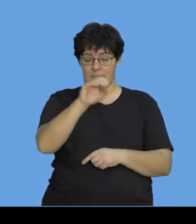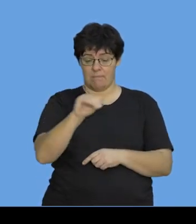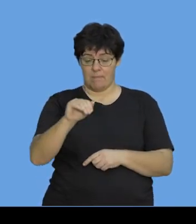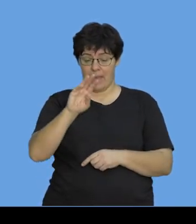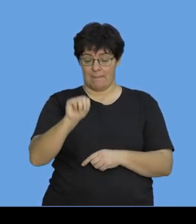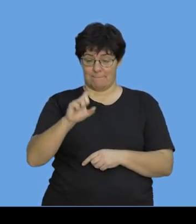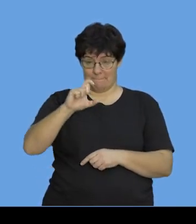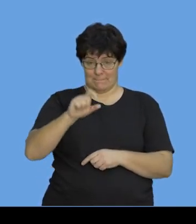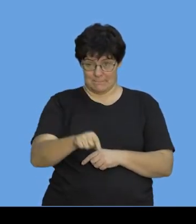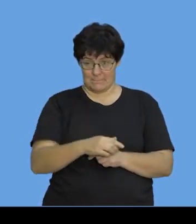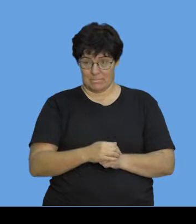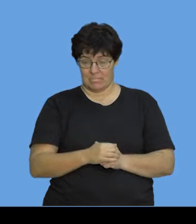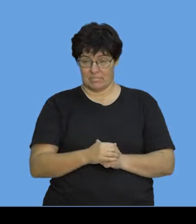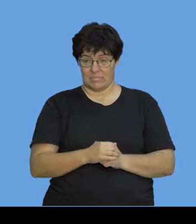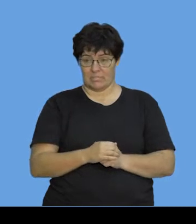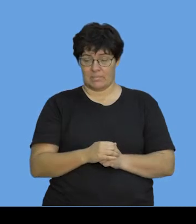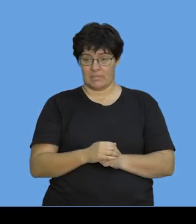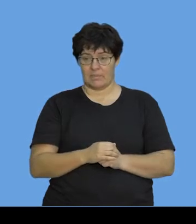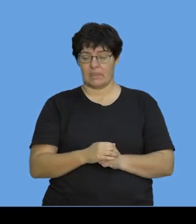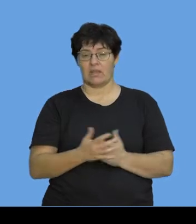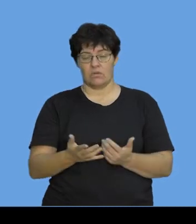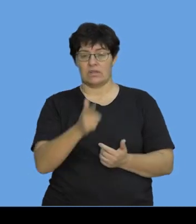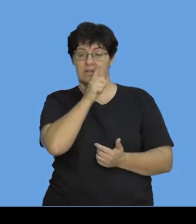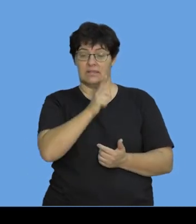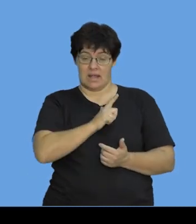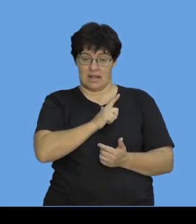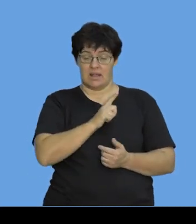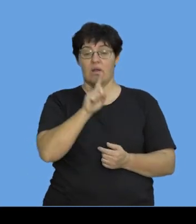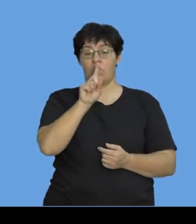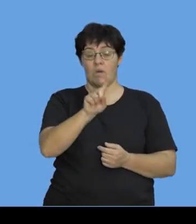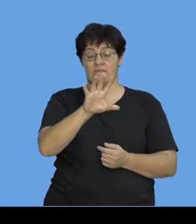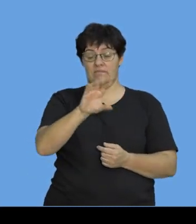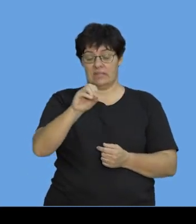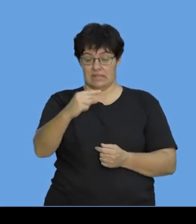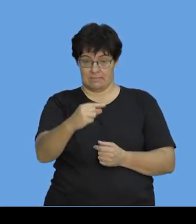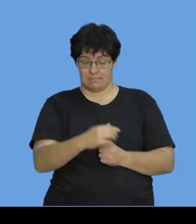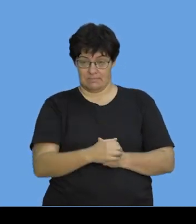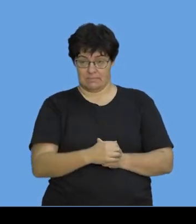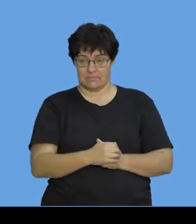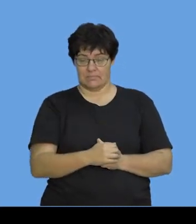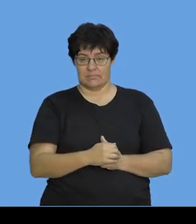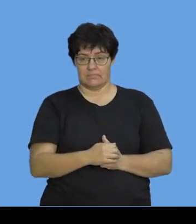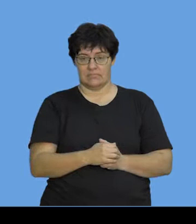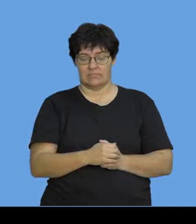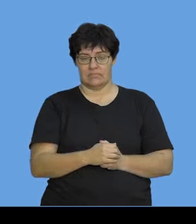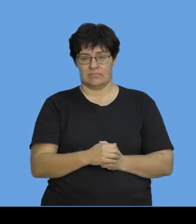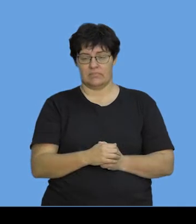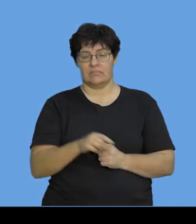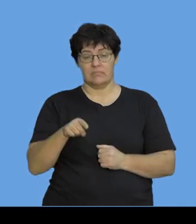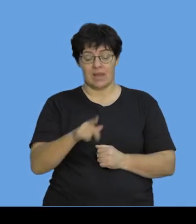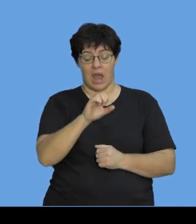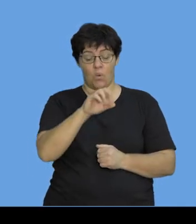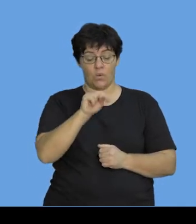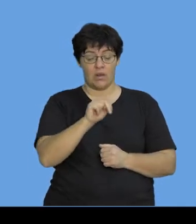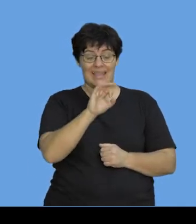of the sample in this case, we are told is 150 grams, okay? Now the molar mass of iron 3